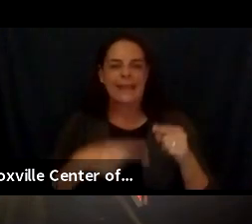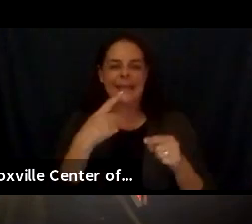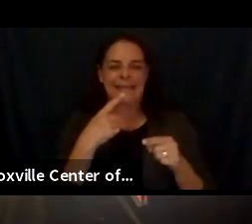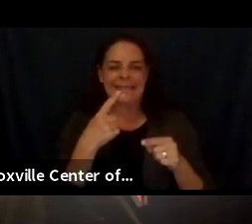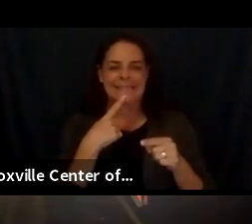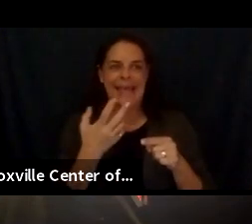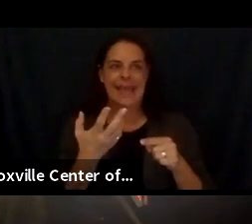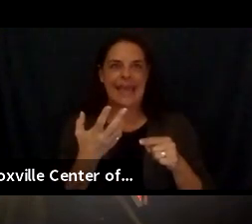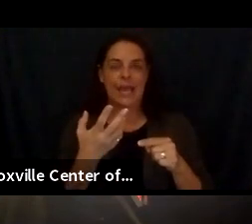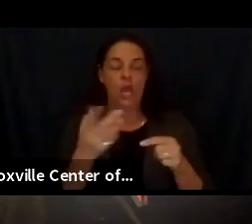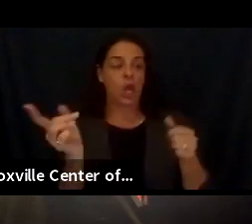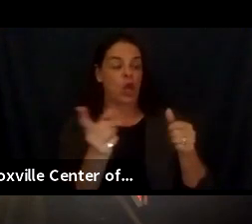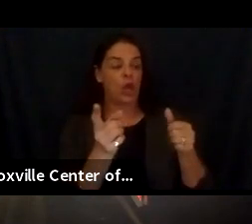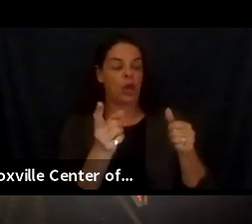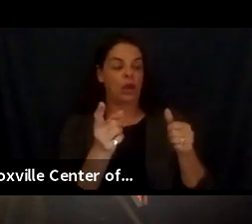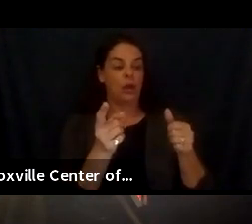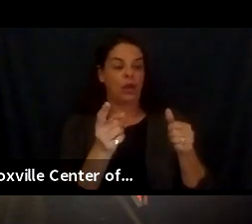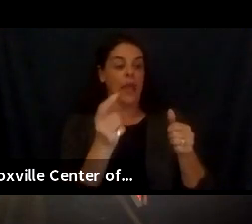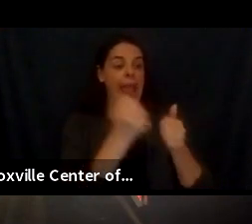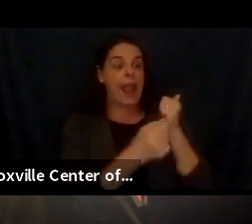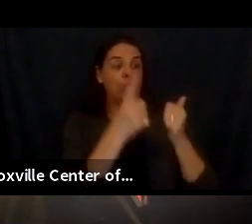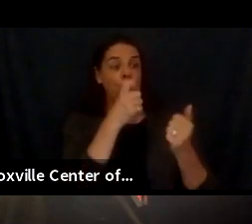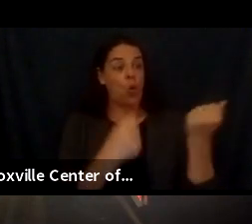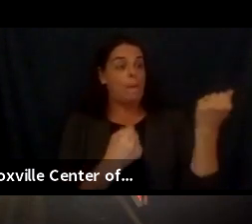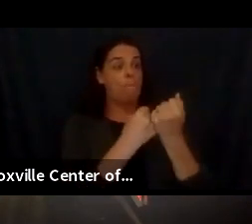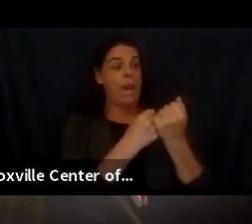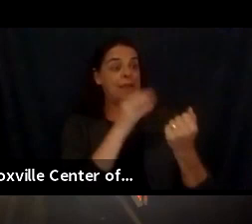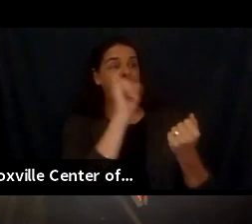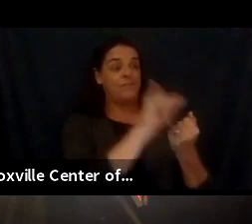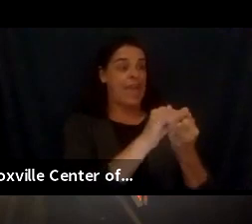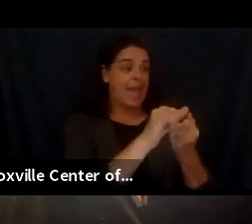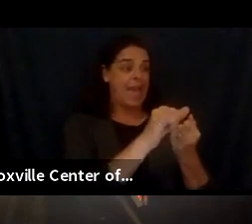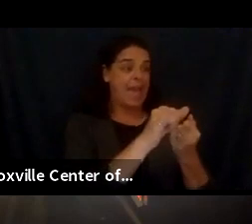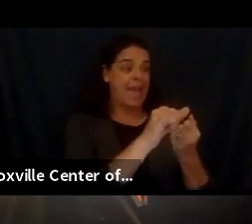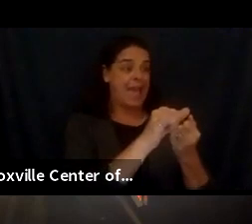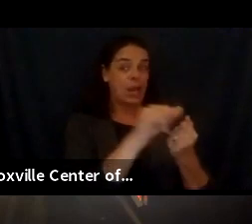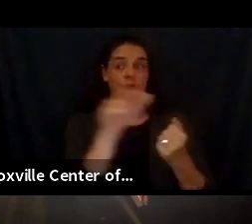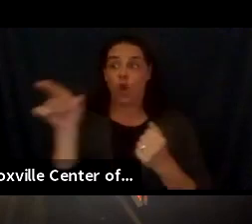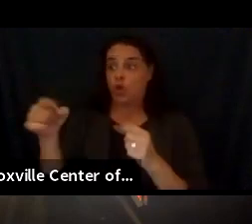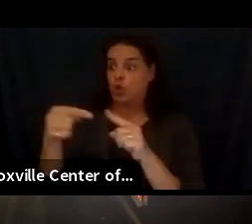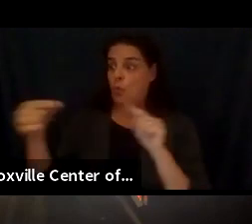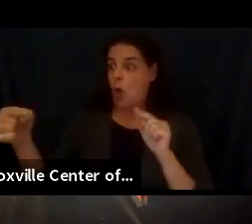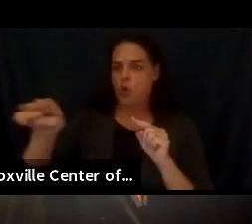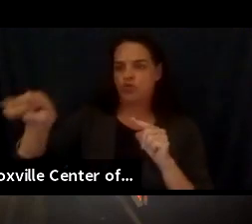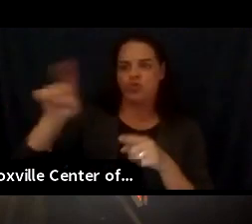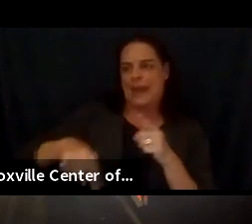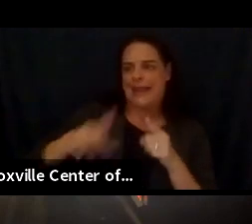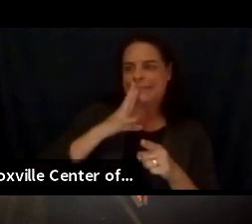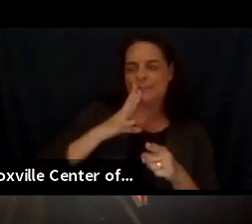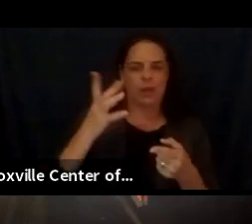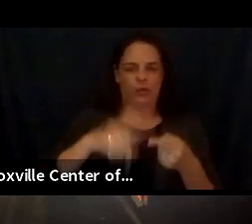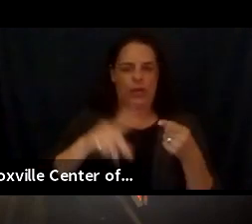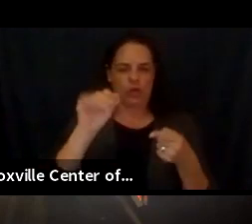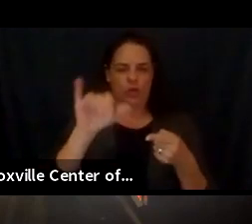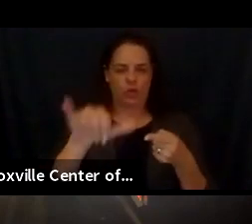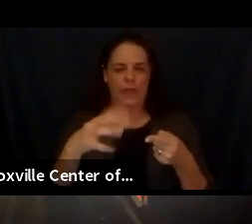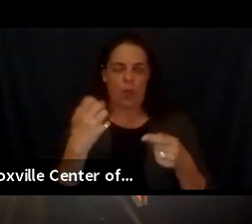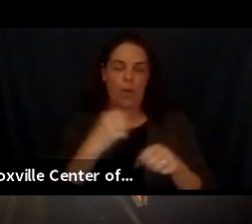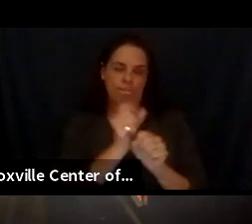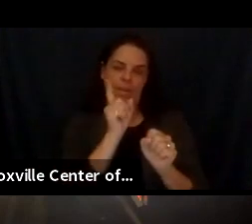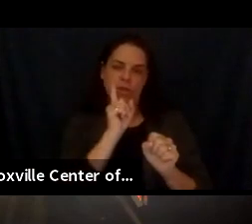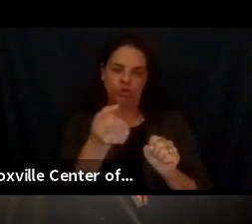first people, everybody who's in favor of a proposition, nobody who's opposed. So I'm not sure. I just want to be clear on